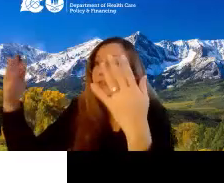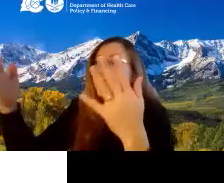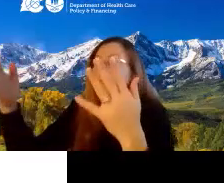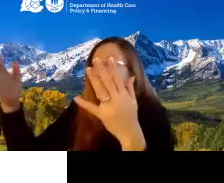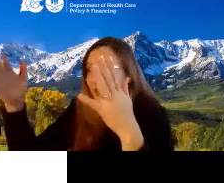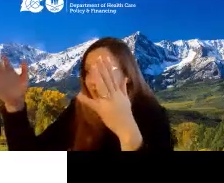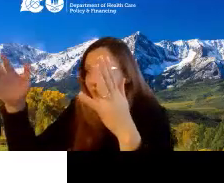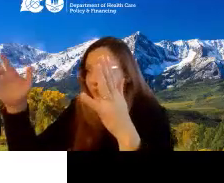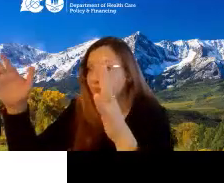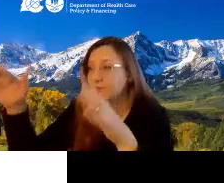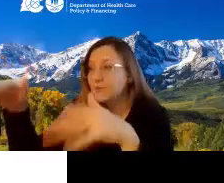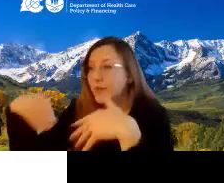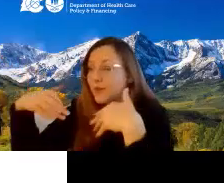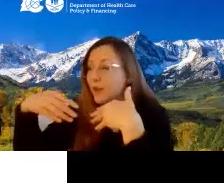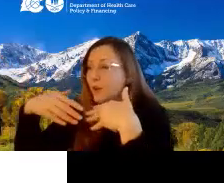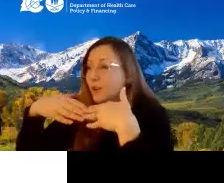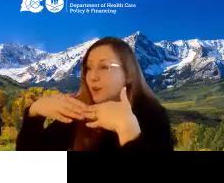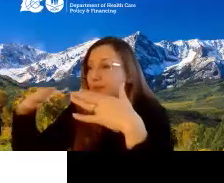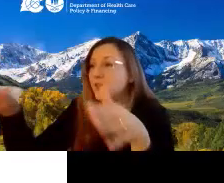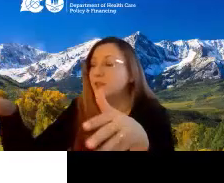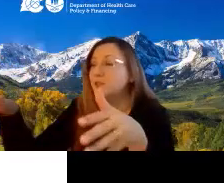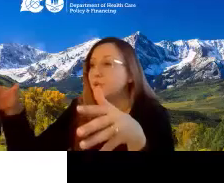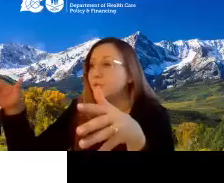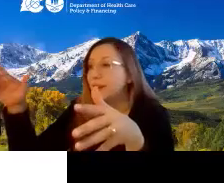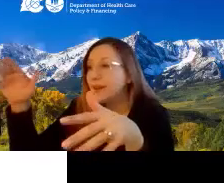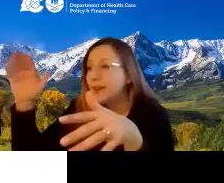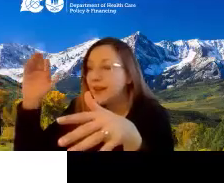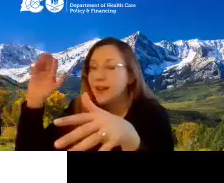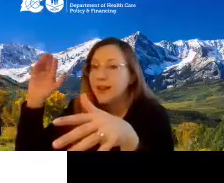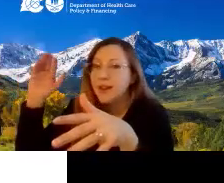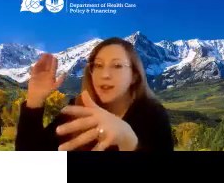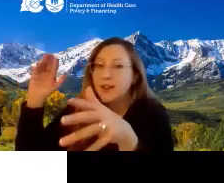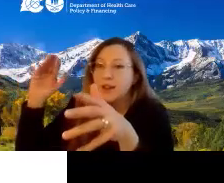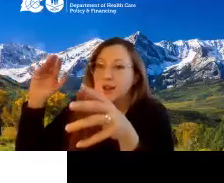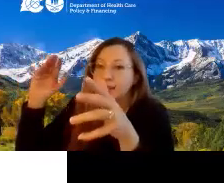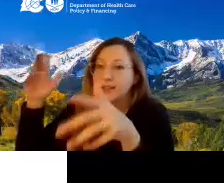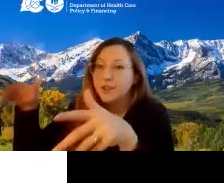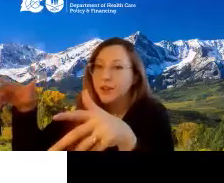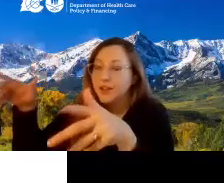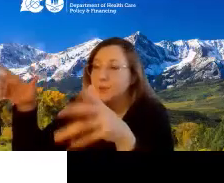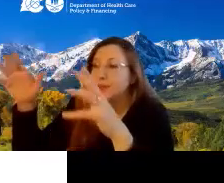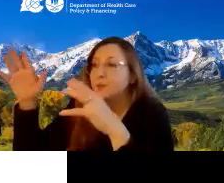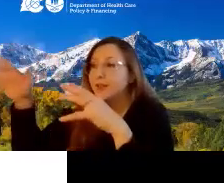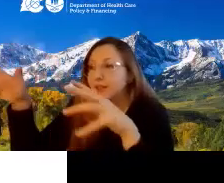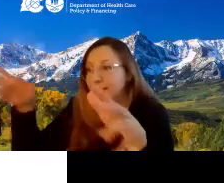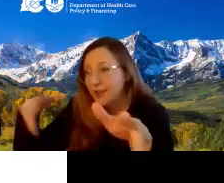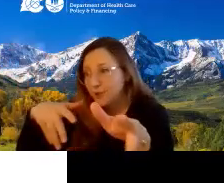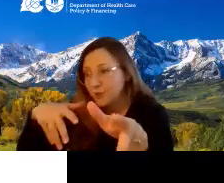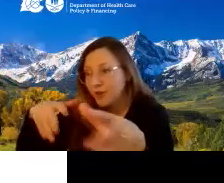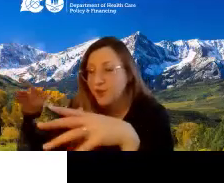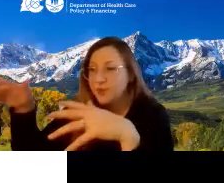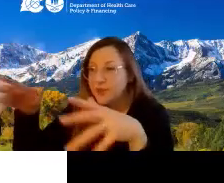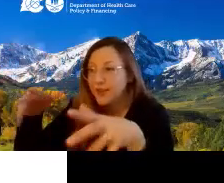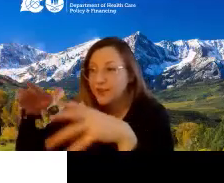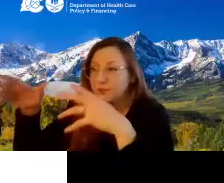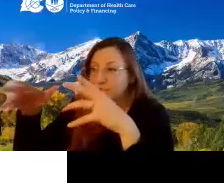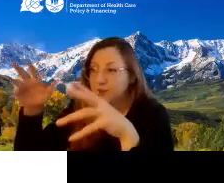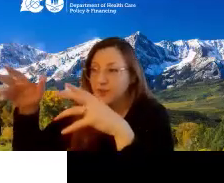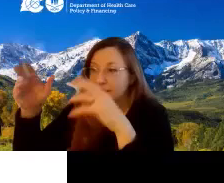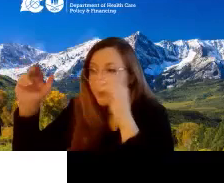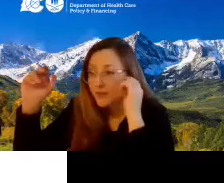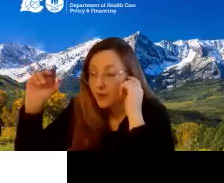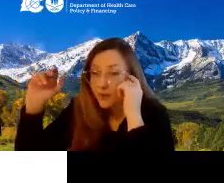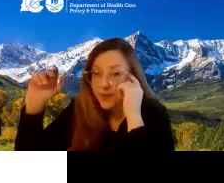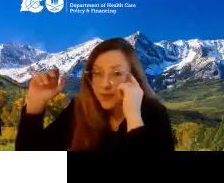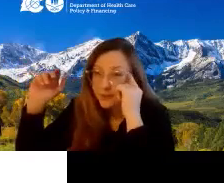it gives us it all comes out onto a Excel document that we can then take those questions and